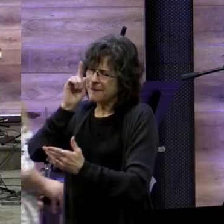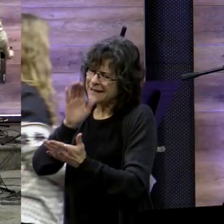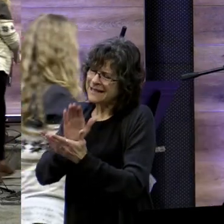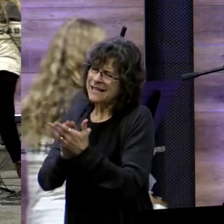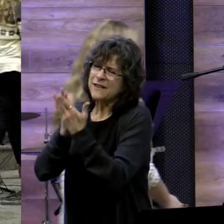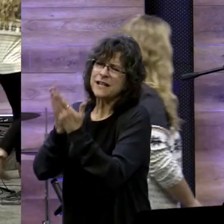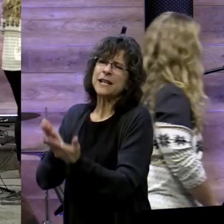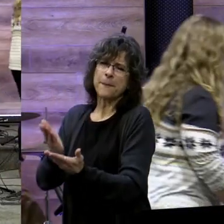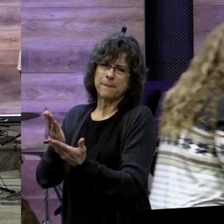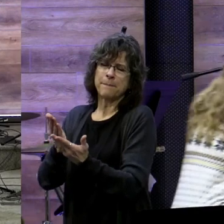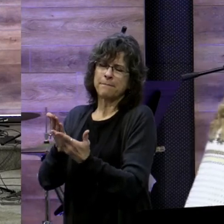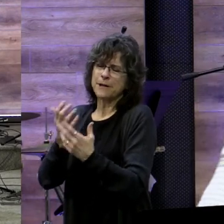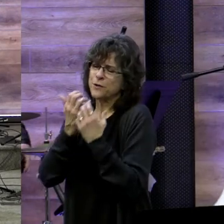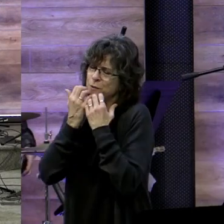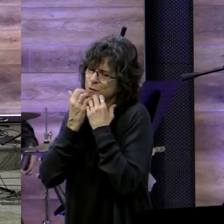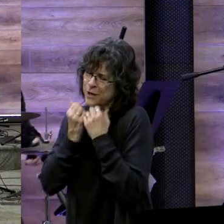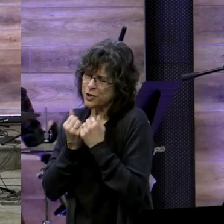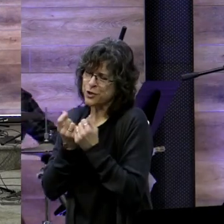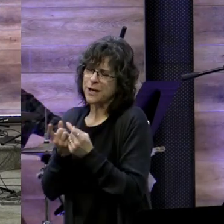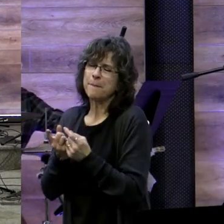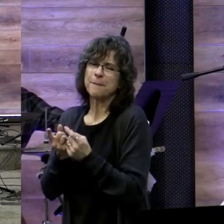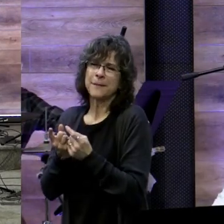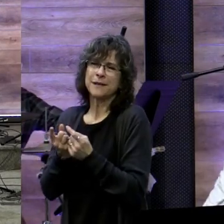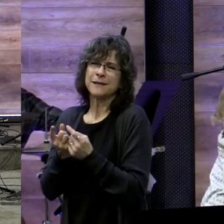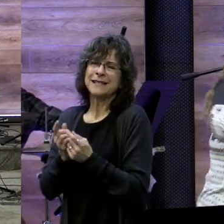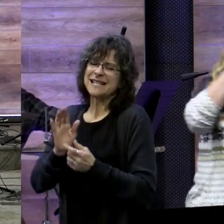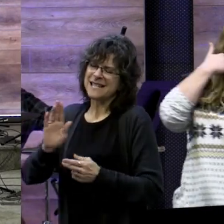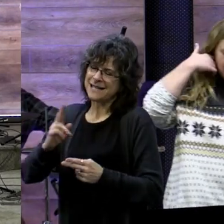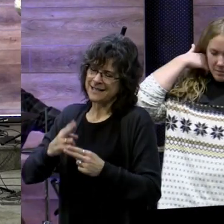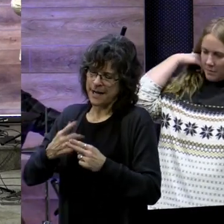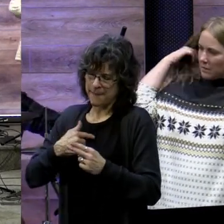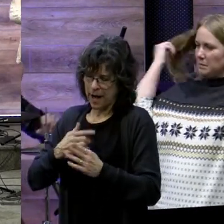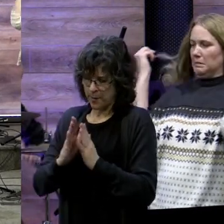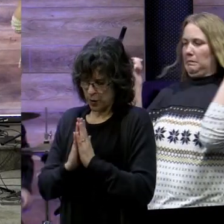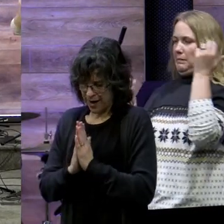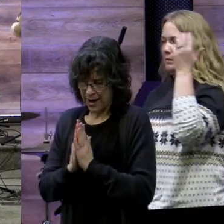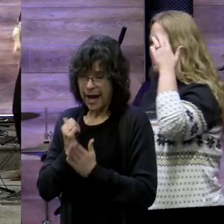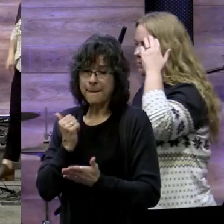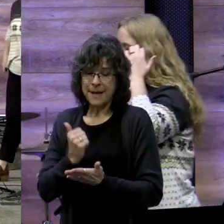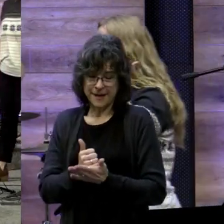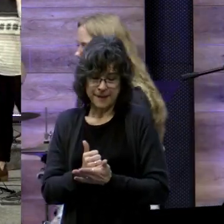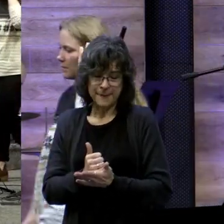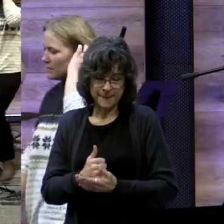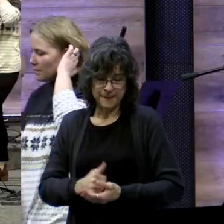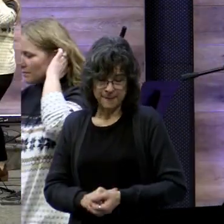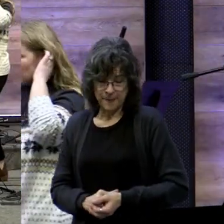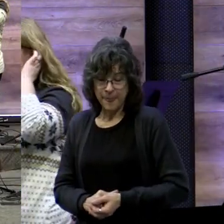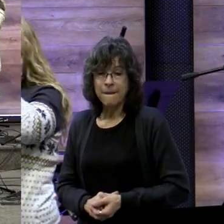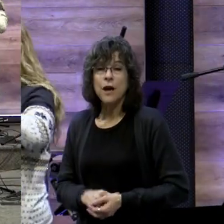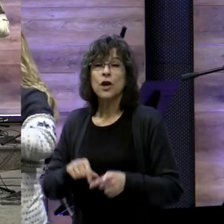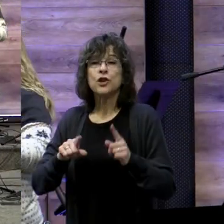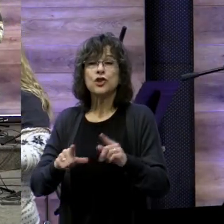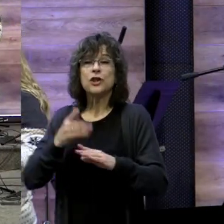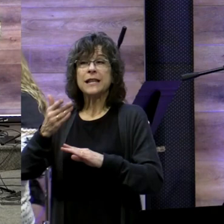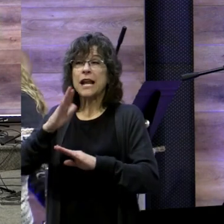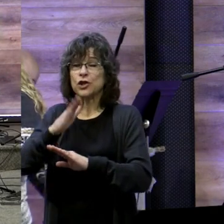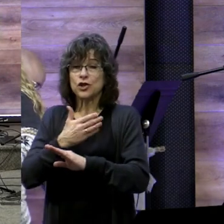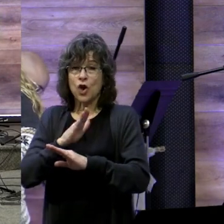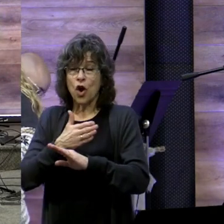him, and to treasure him. It's in his name that I pray. Amen. During this next song, we are going